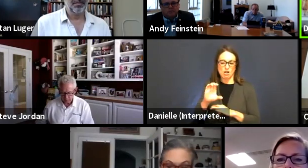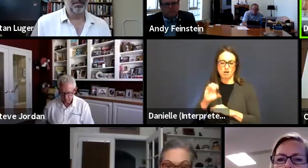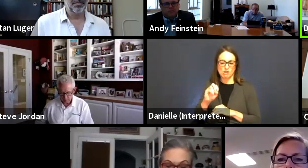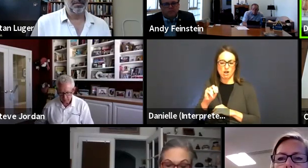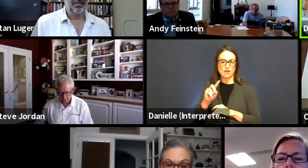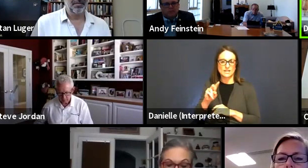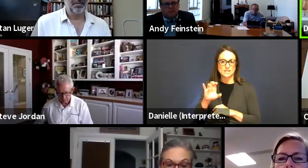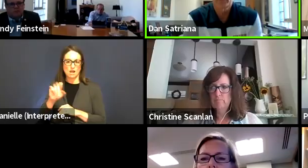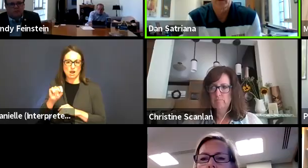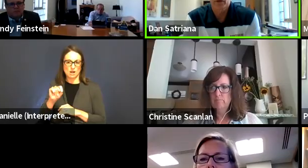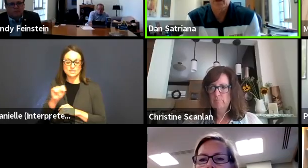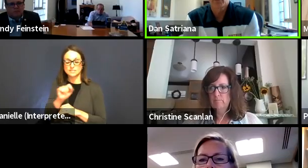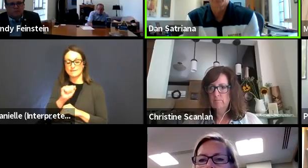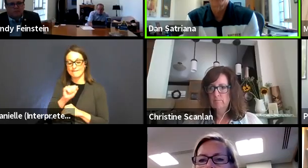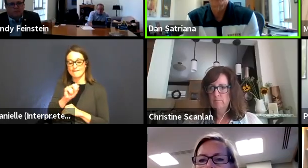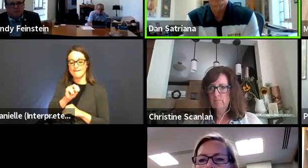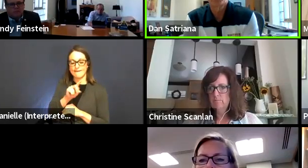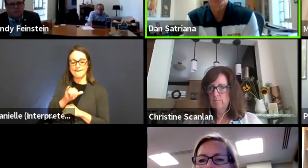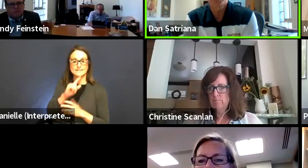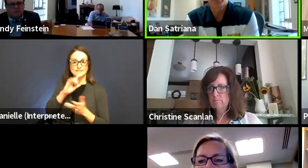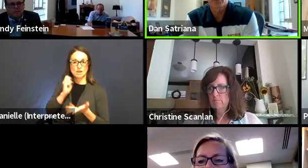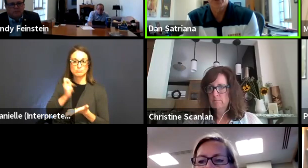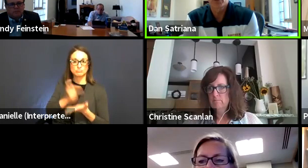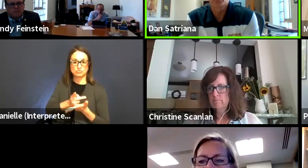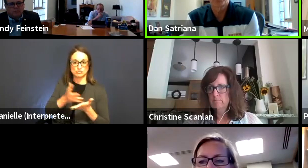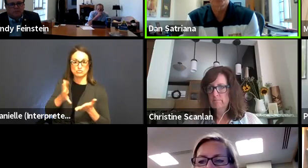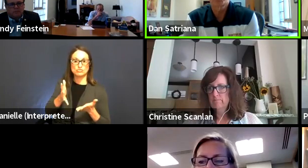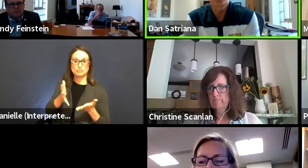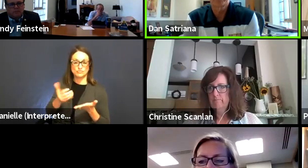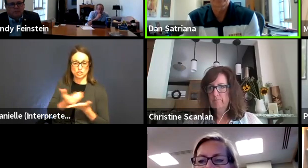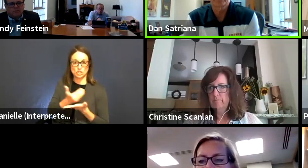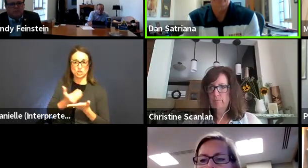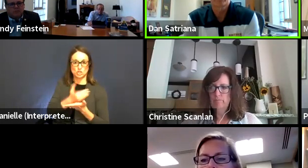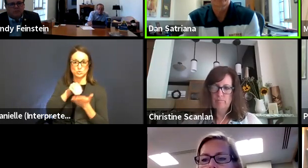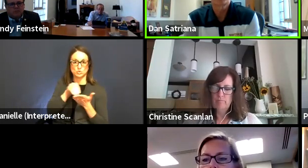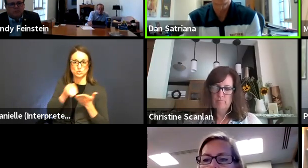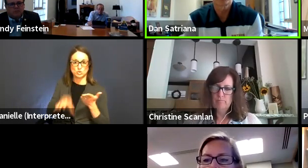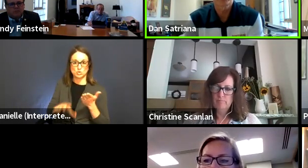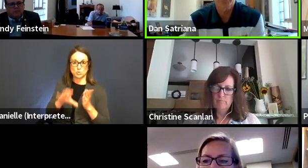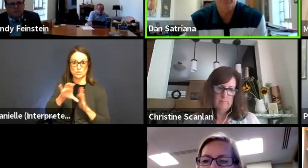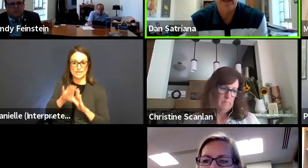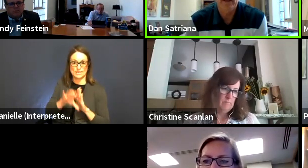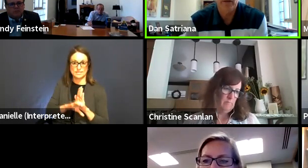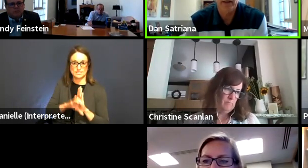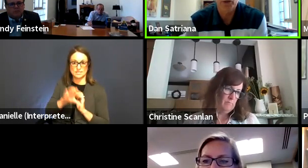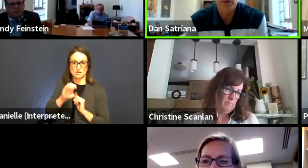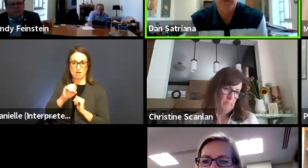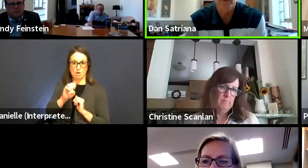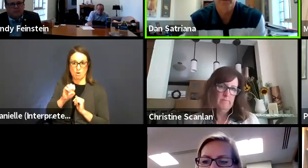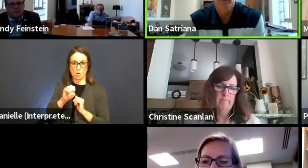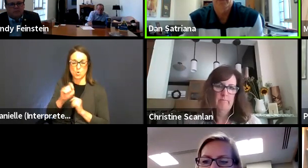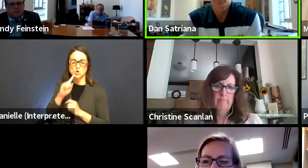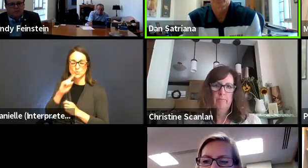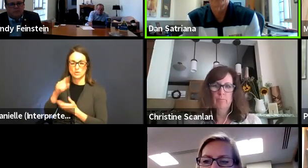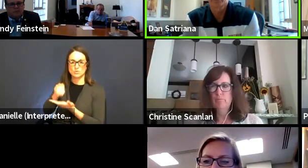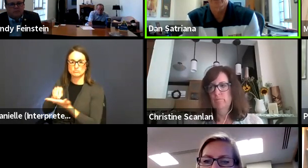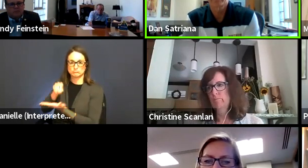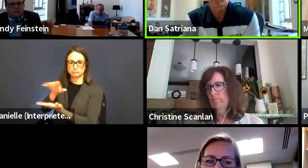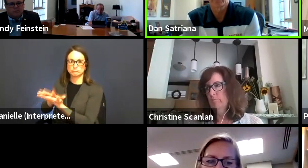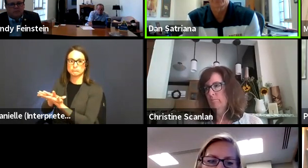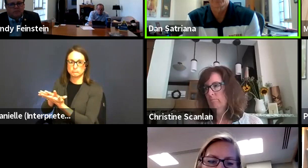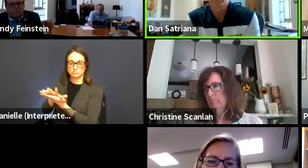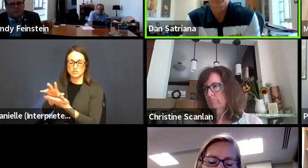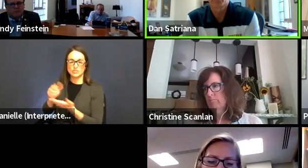Andy has approved the new student code, which would be in the university regulations,